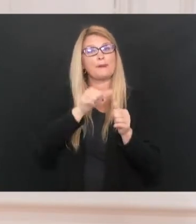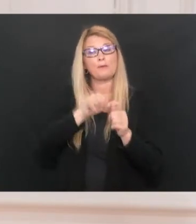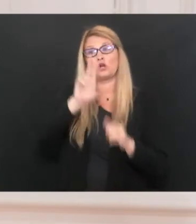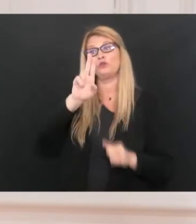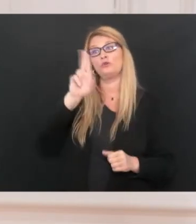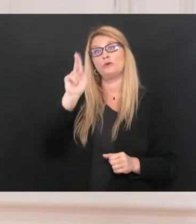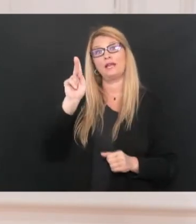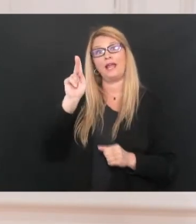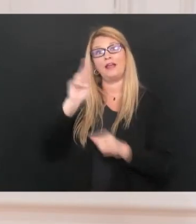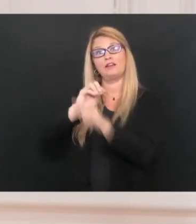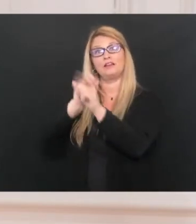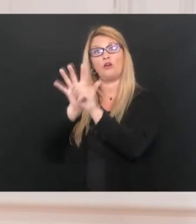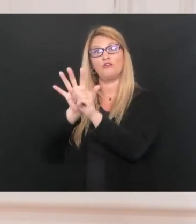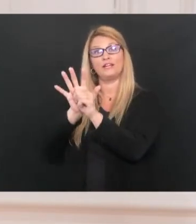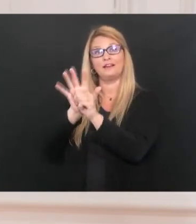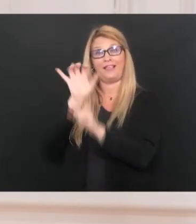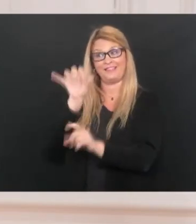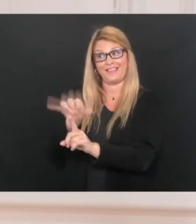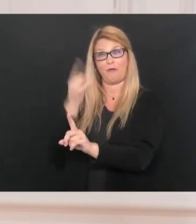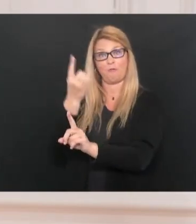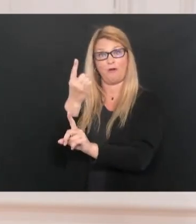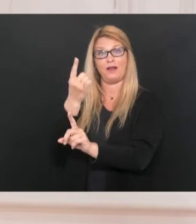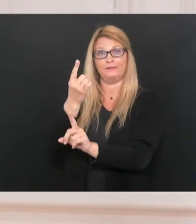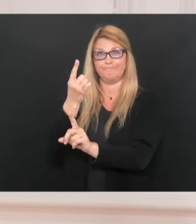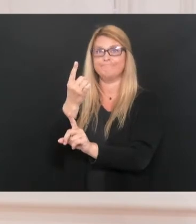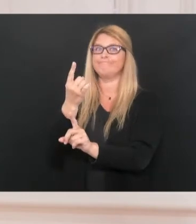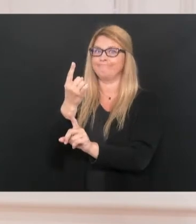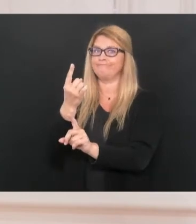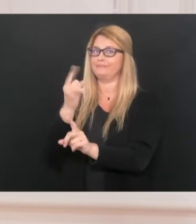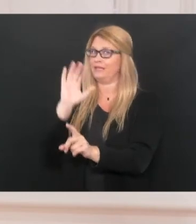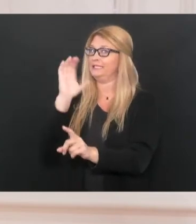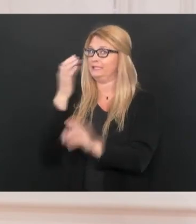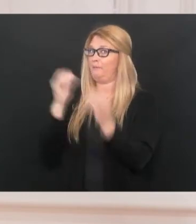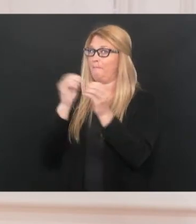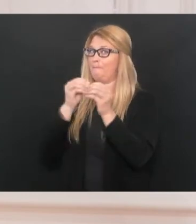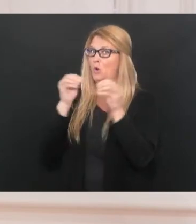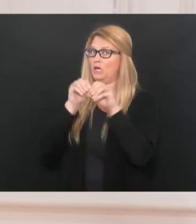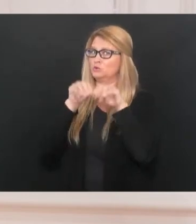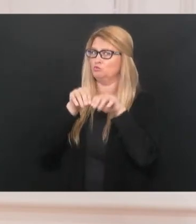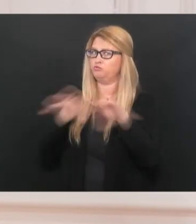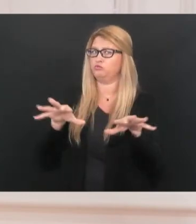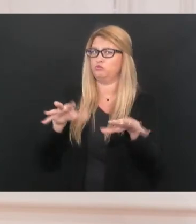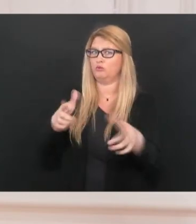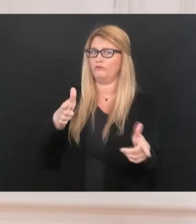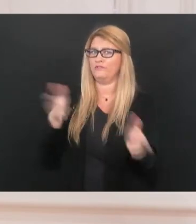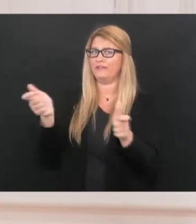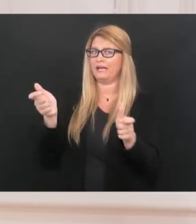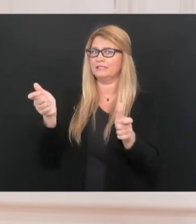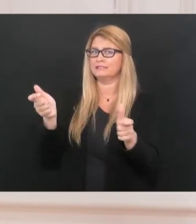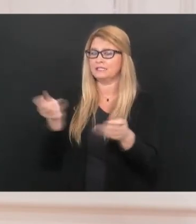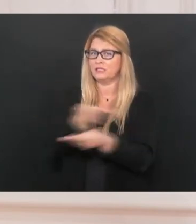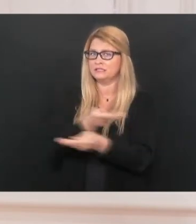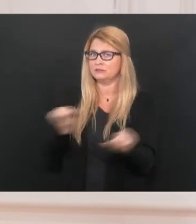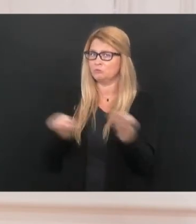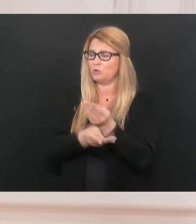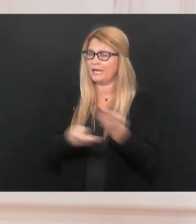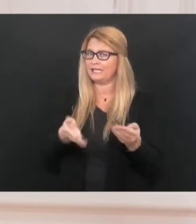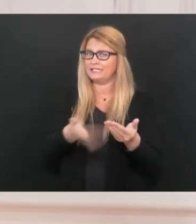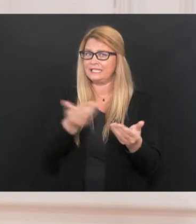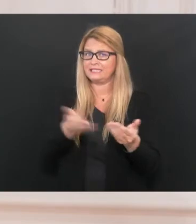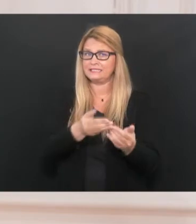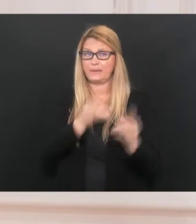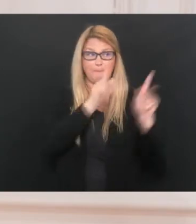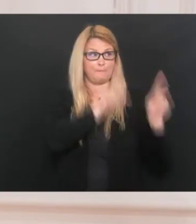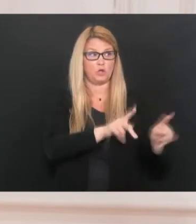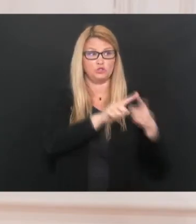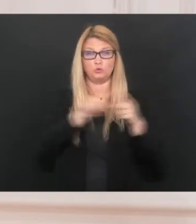variant is substantially more infectious. It spreads more easily. It spreads person to